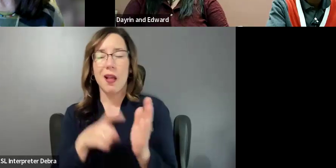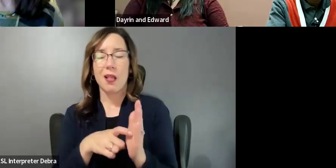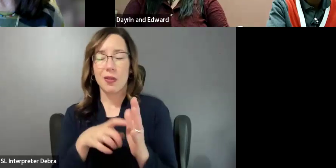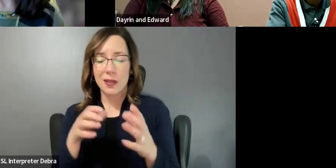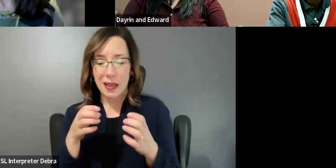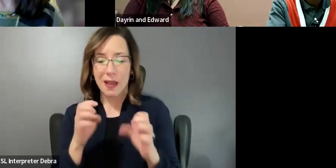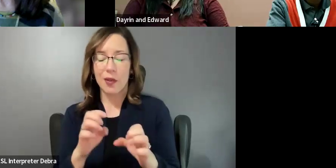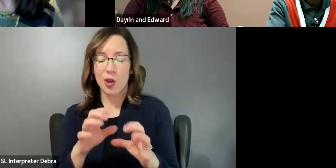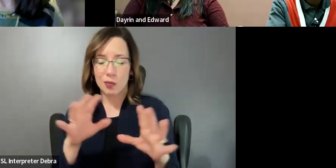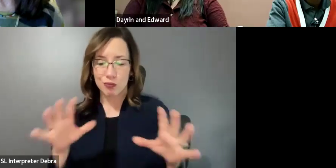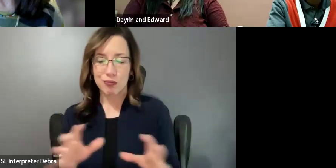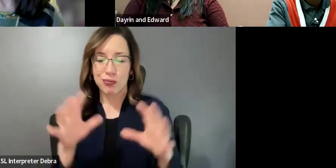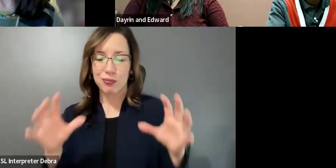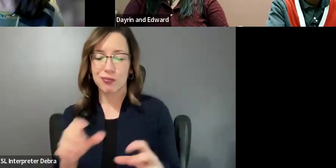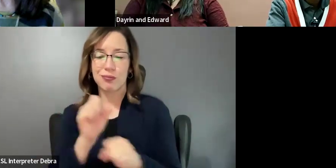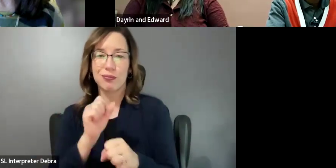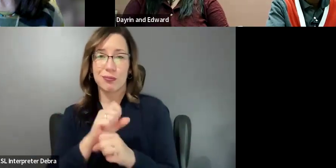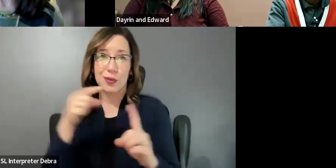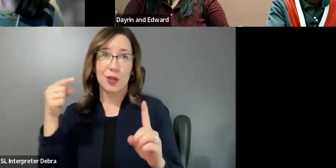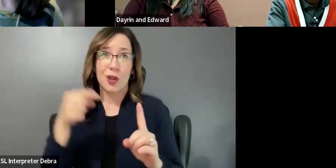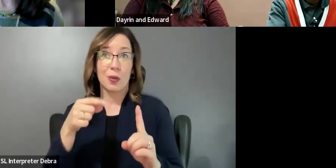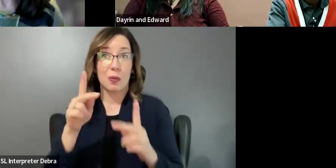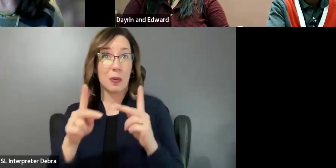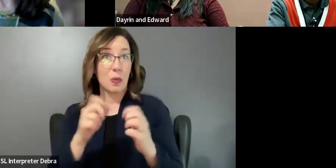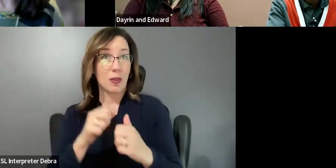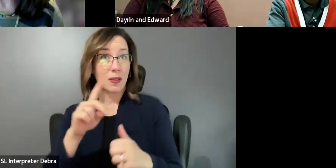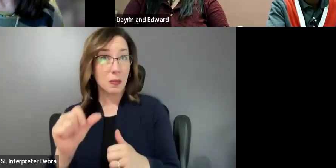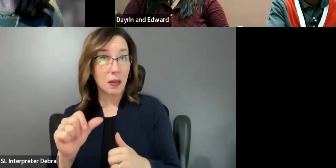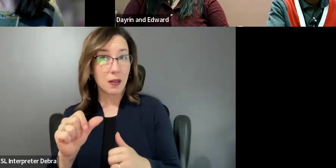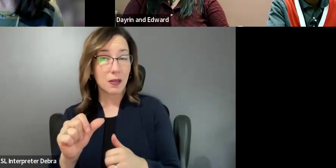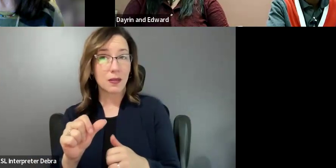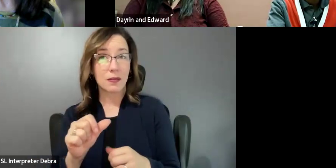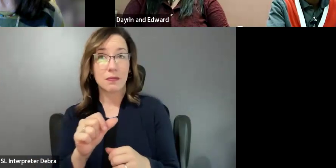is targeting people with disabilities themselves, but we also need to